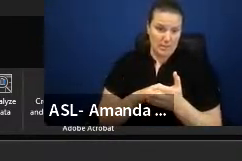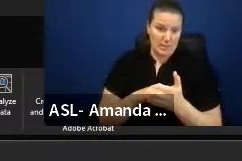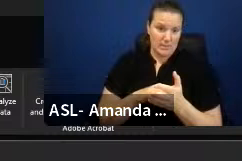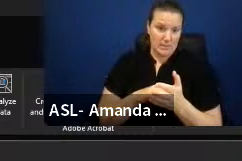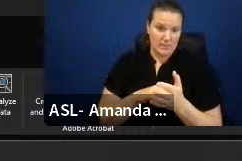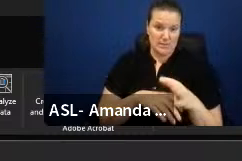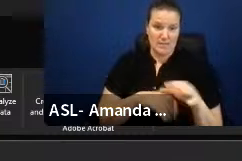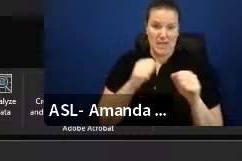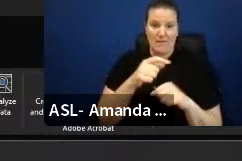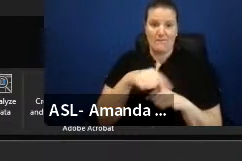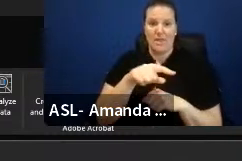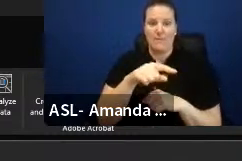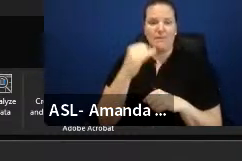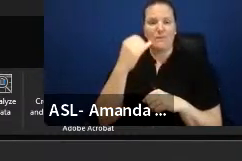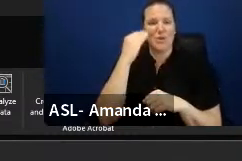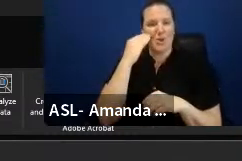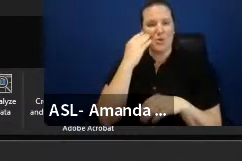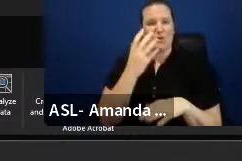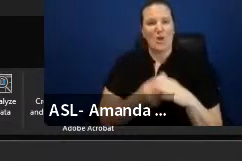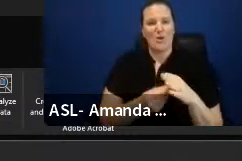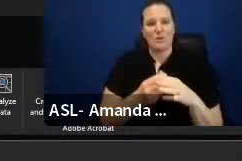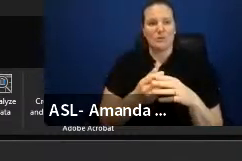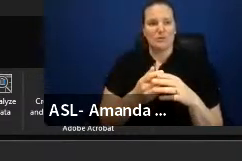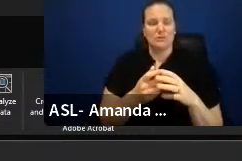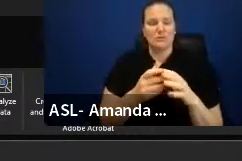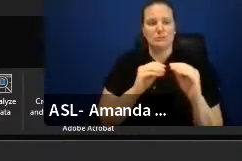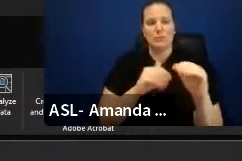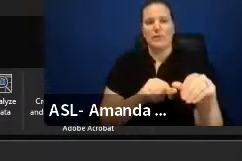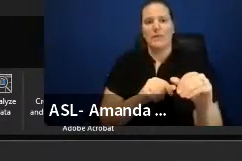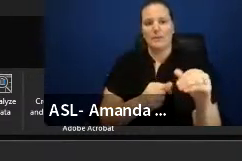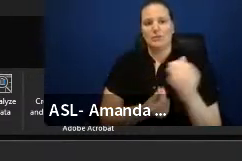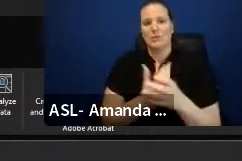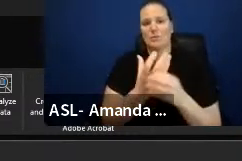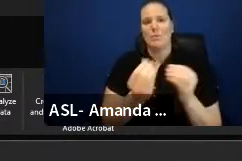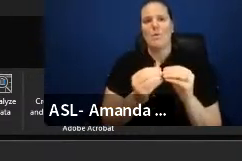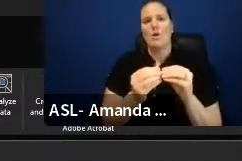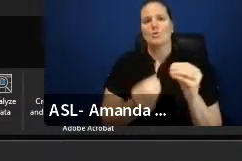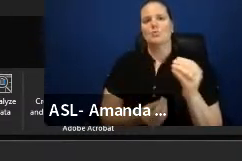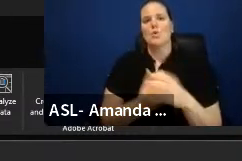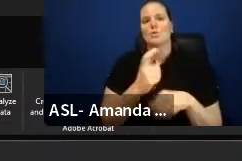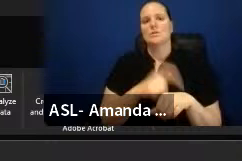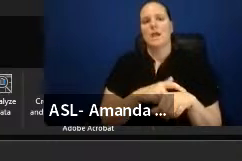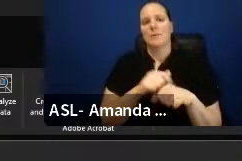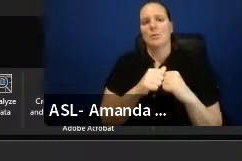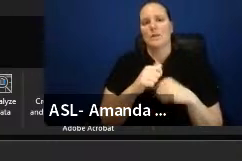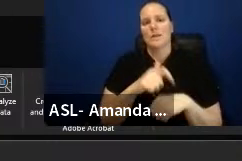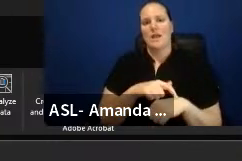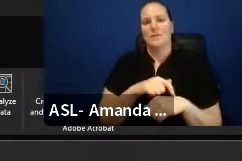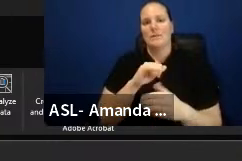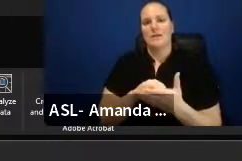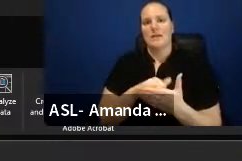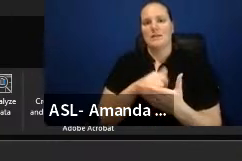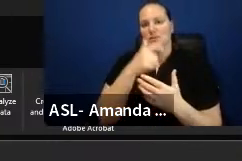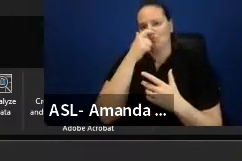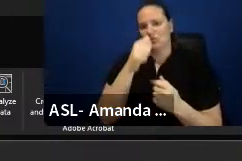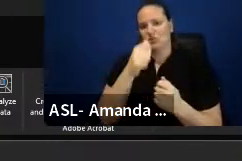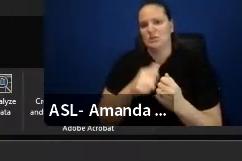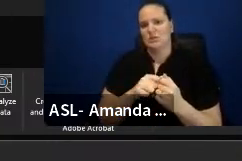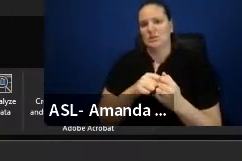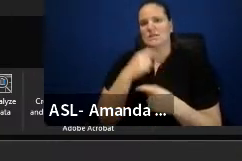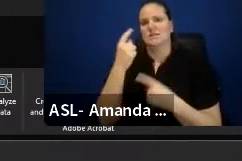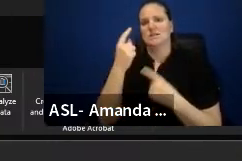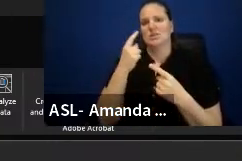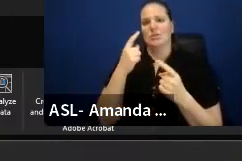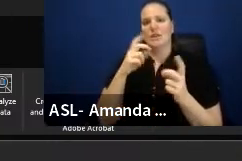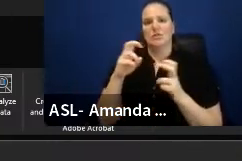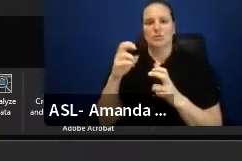if we know they're gonna go, whether or not there's a way to just get them in the ground so they have more grow time over time, which is an interesting, I think it's probably something we can consider. The issue is